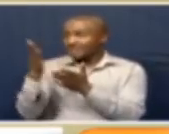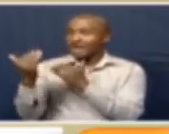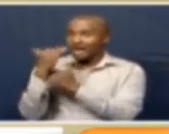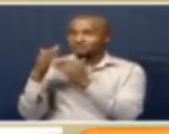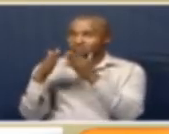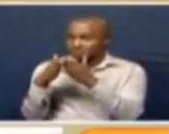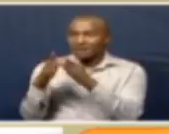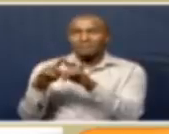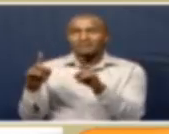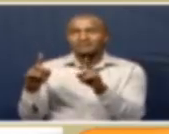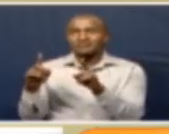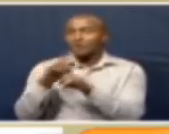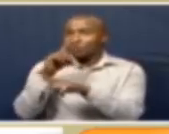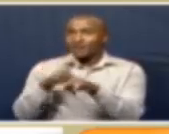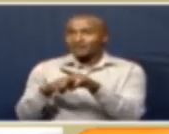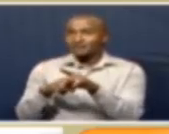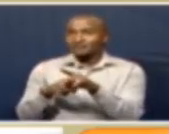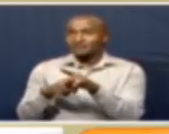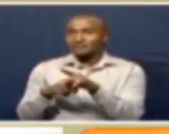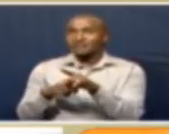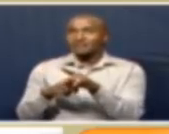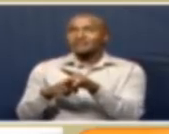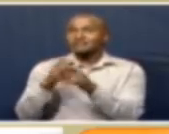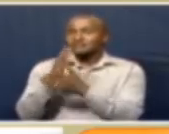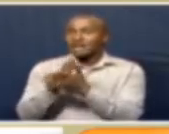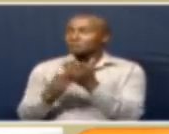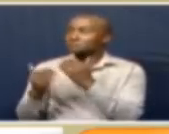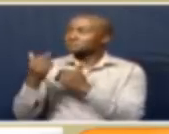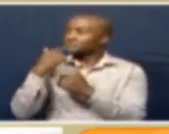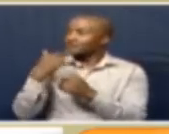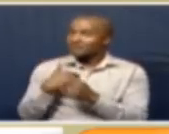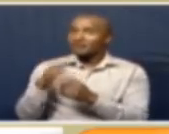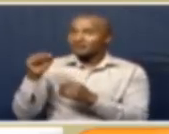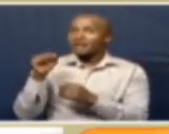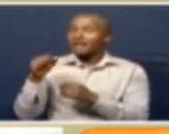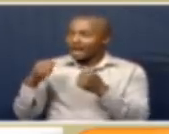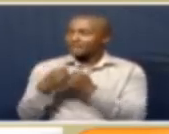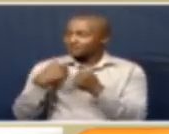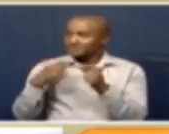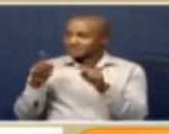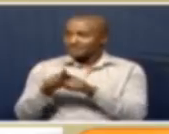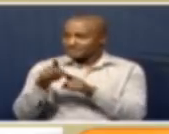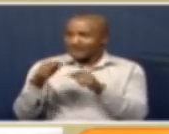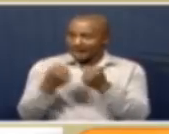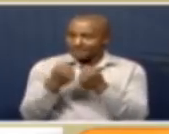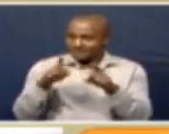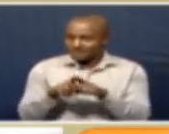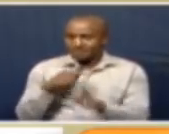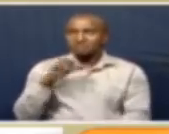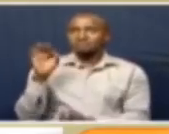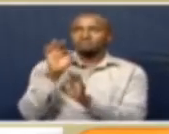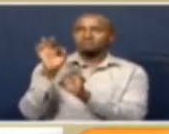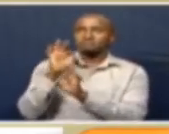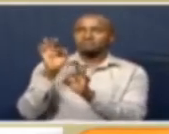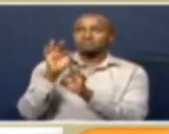people. But then when girls started like reaching out to me, telling me like this has also happened to me, that's when I realized